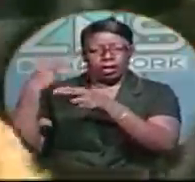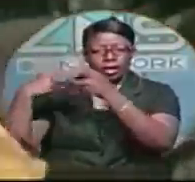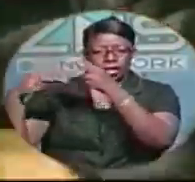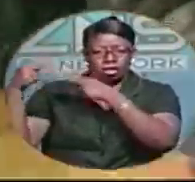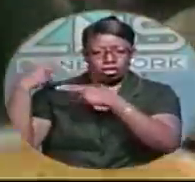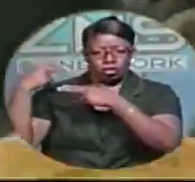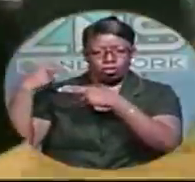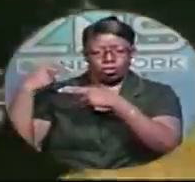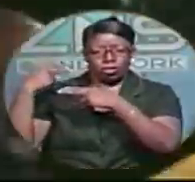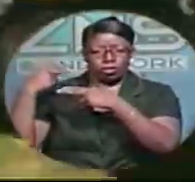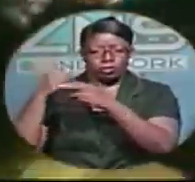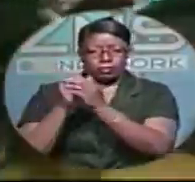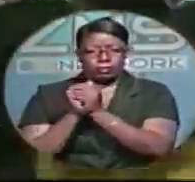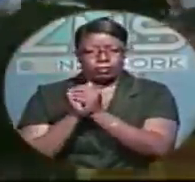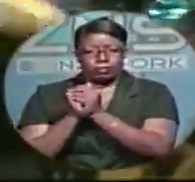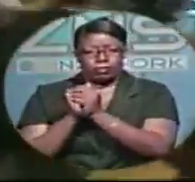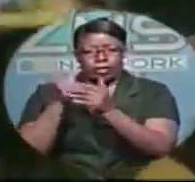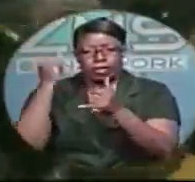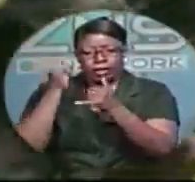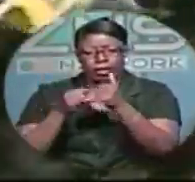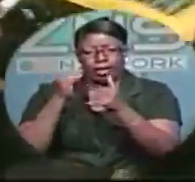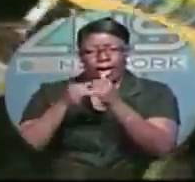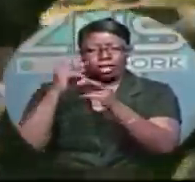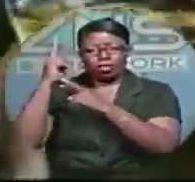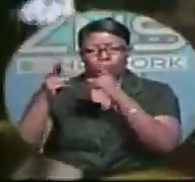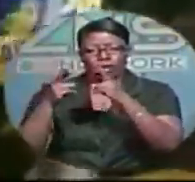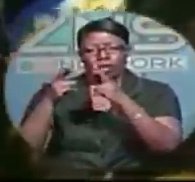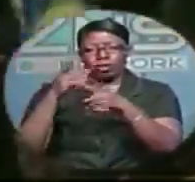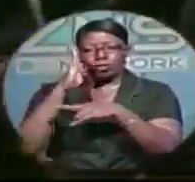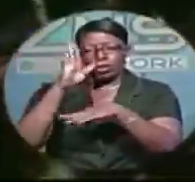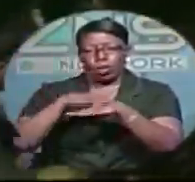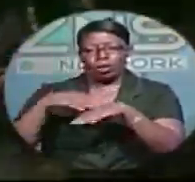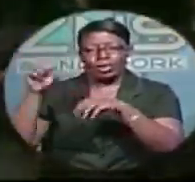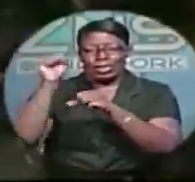on Grand Bahama will be held on Saturday. Shashina Roll, ZNS News.